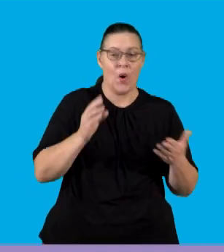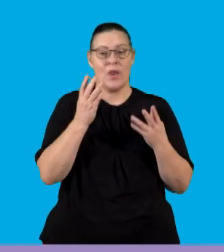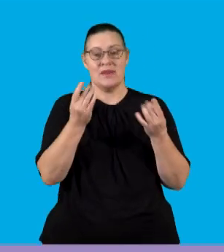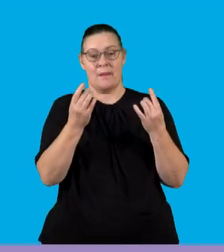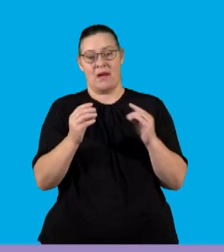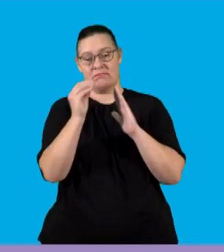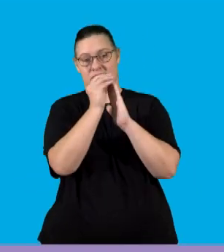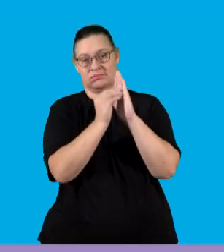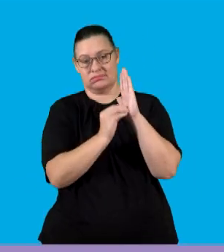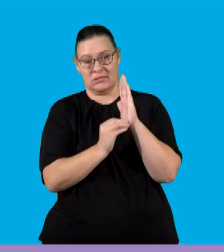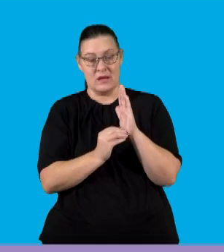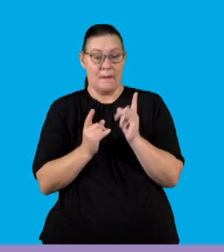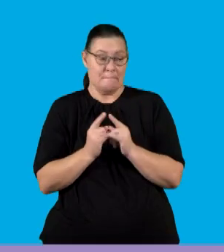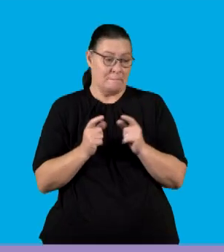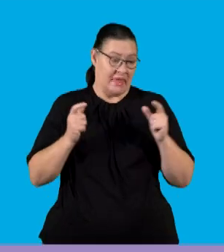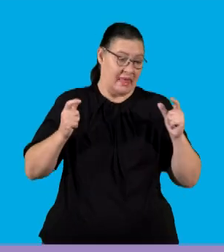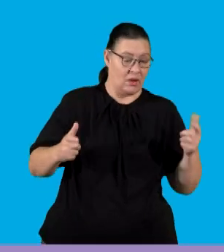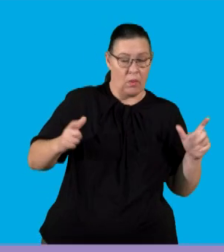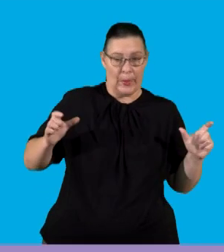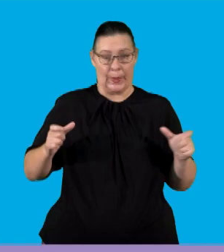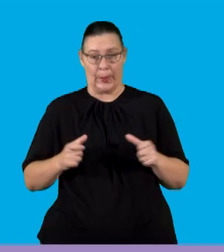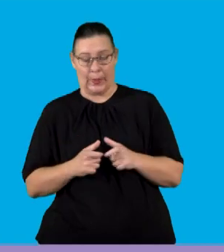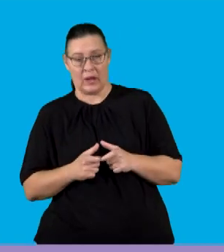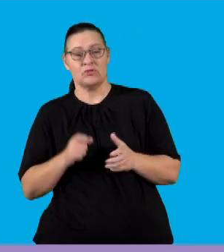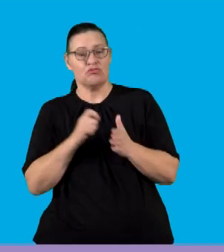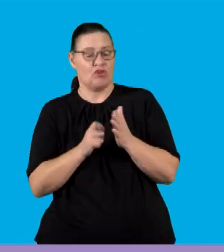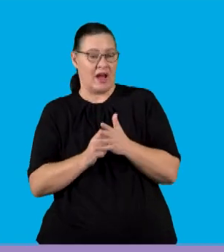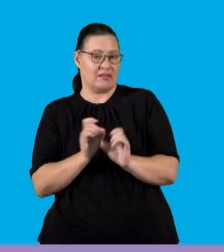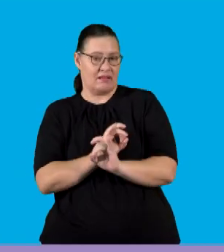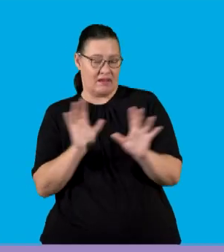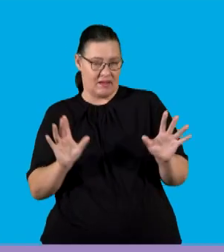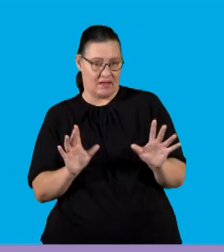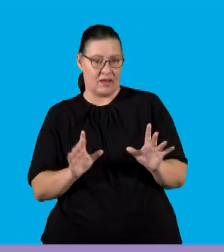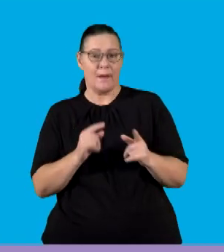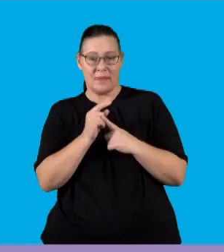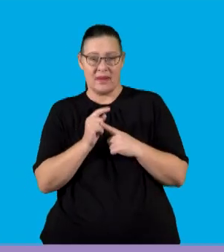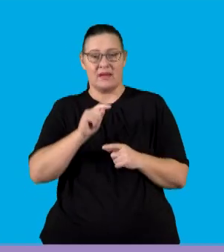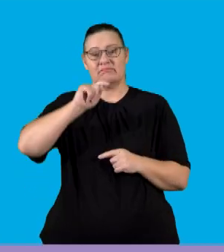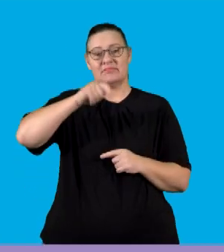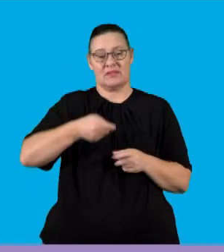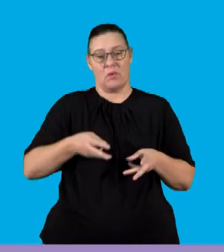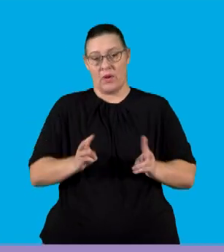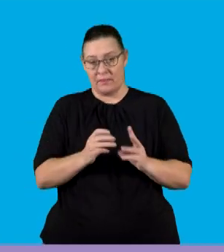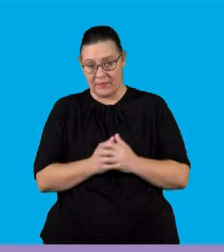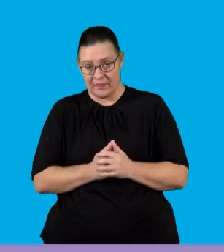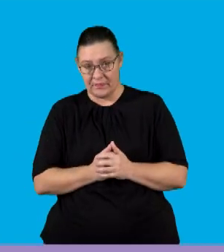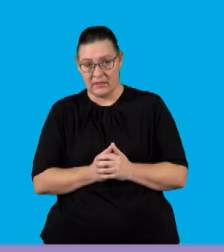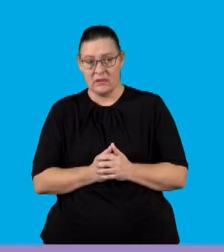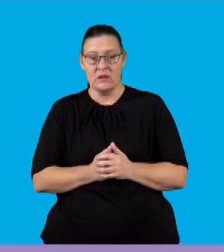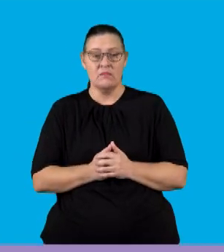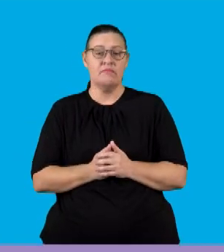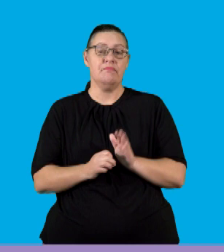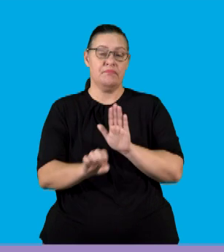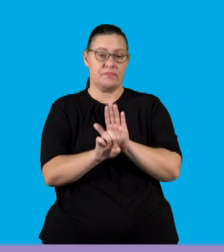that are too big or too small to be written clearly in decimal form. Now, for example, we